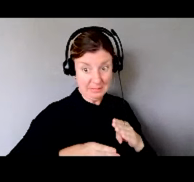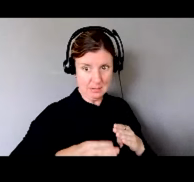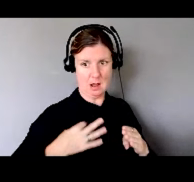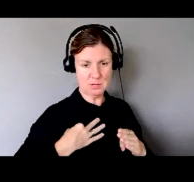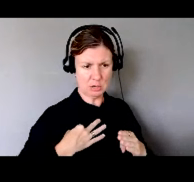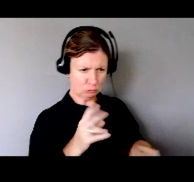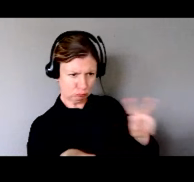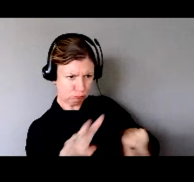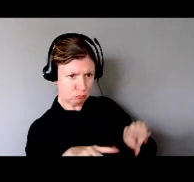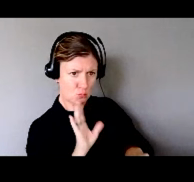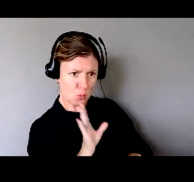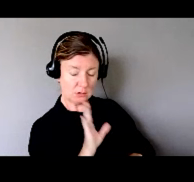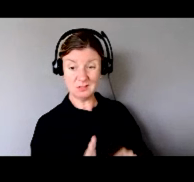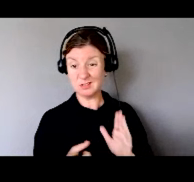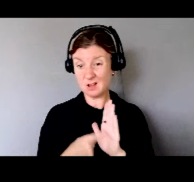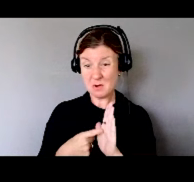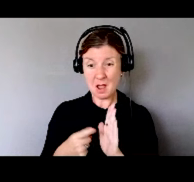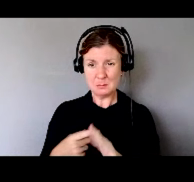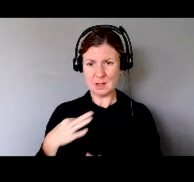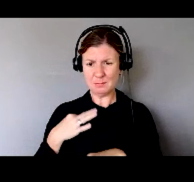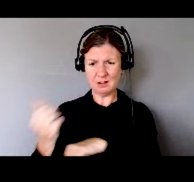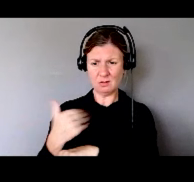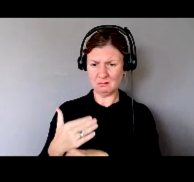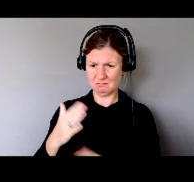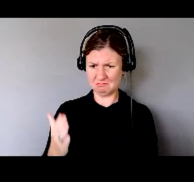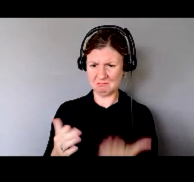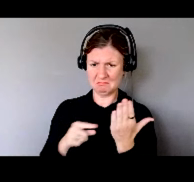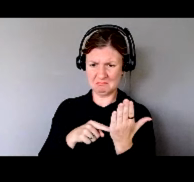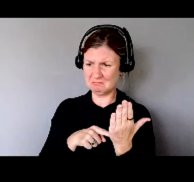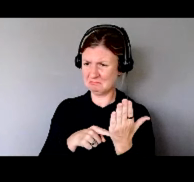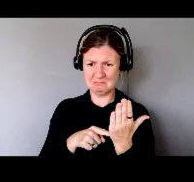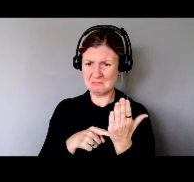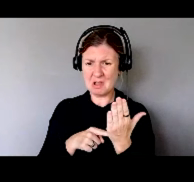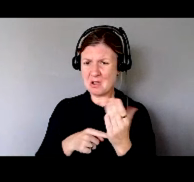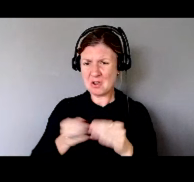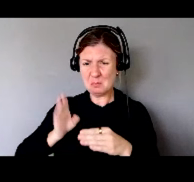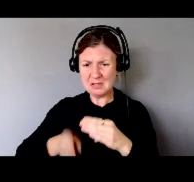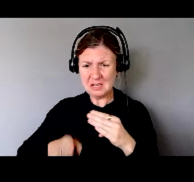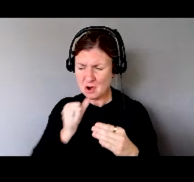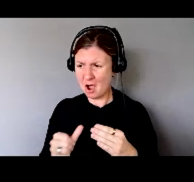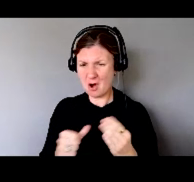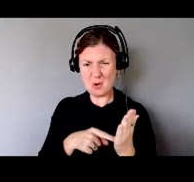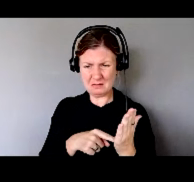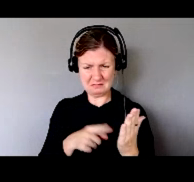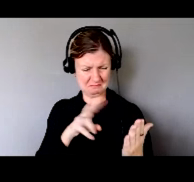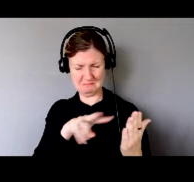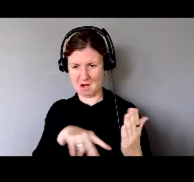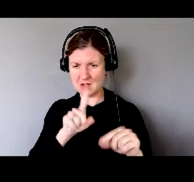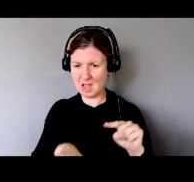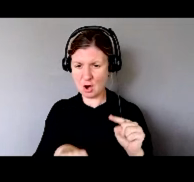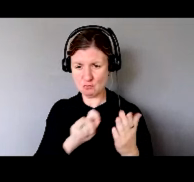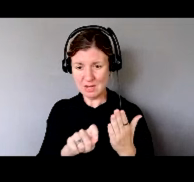Sometimes applications are sent to us ineligible or incomplete. These applications will not make it to the assessment